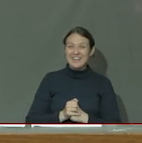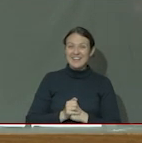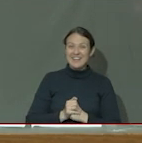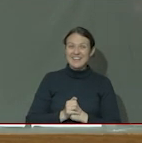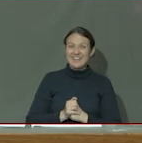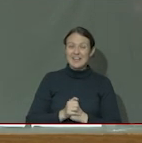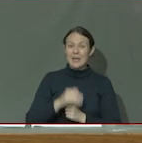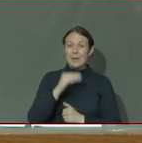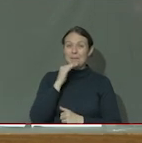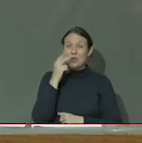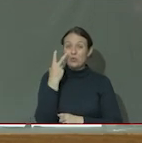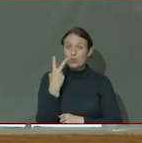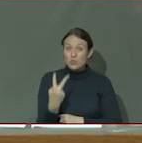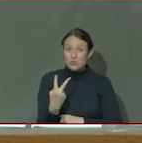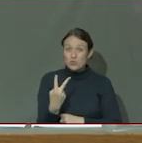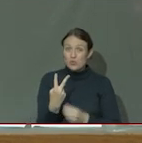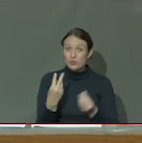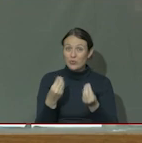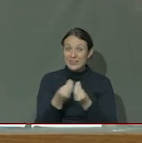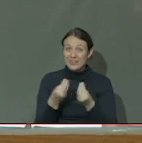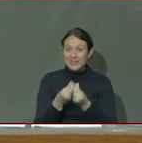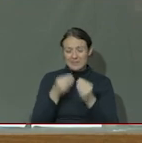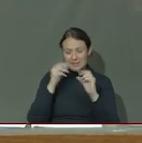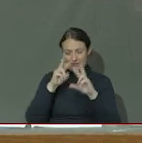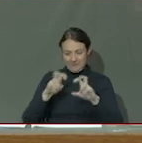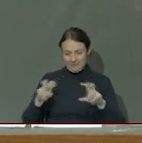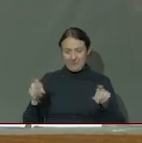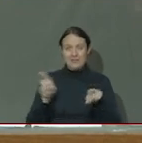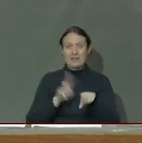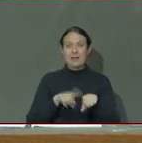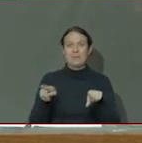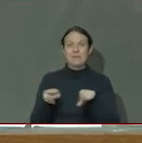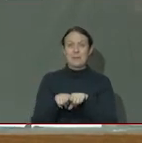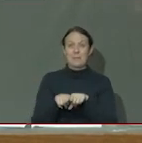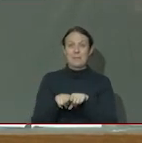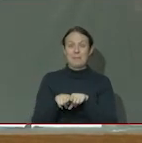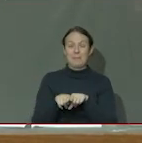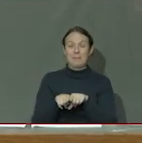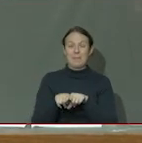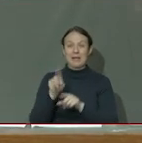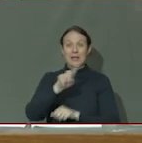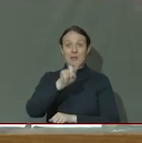We look at two things at the same time. Like, look at this question that